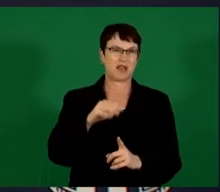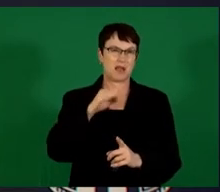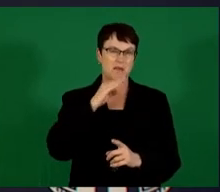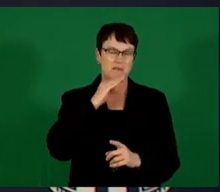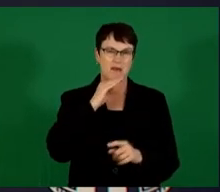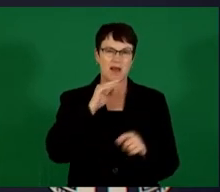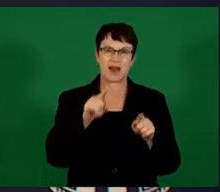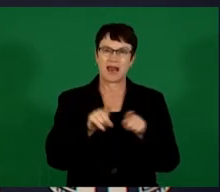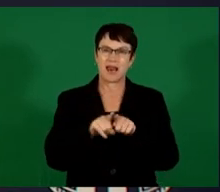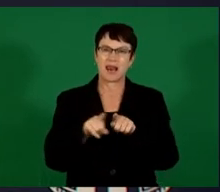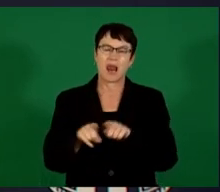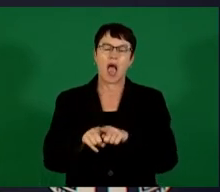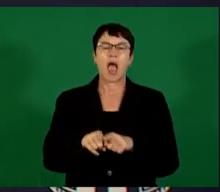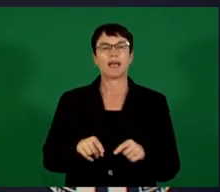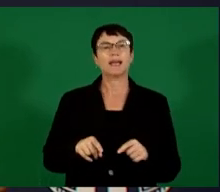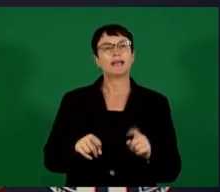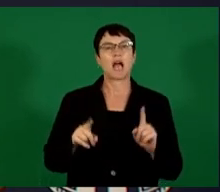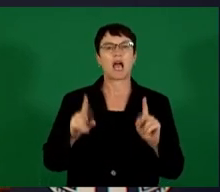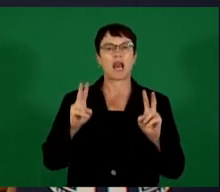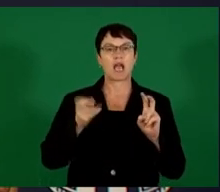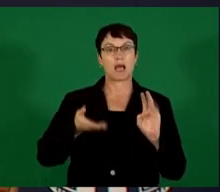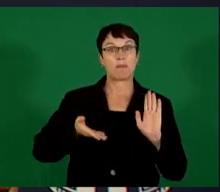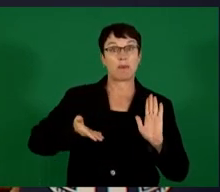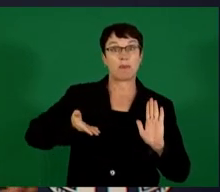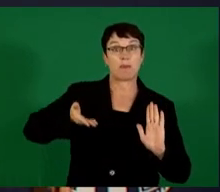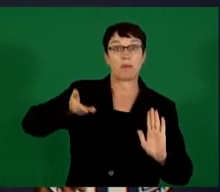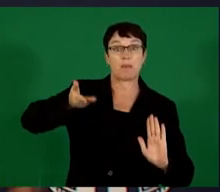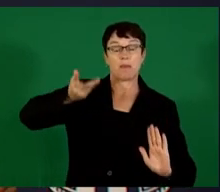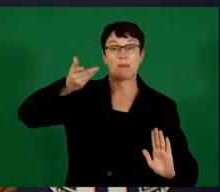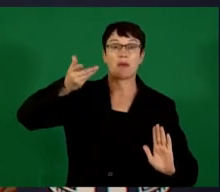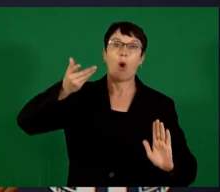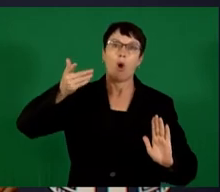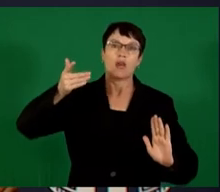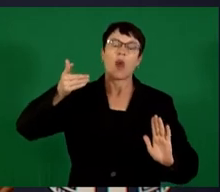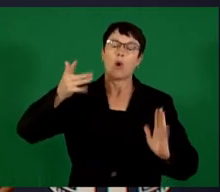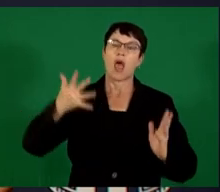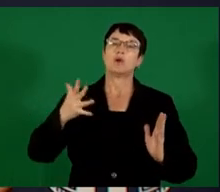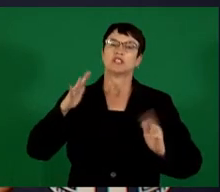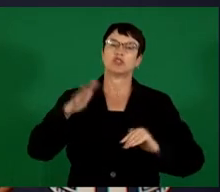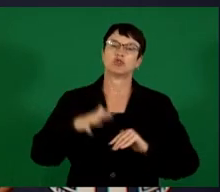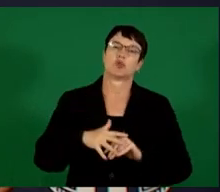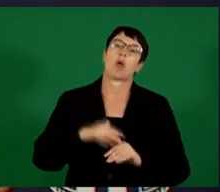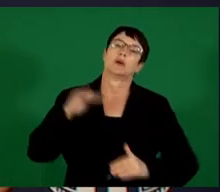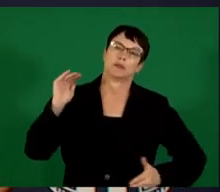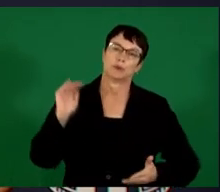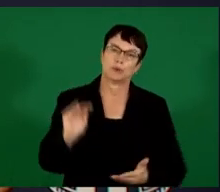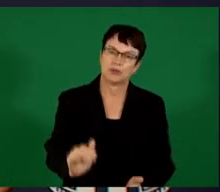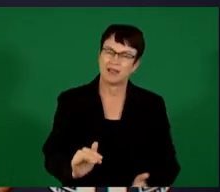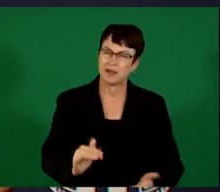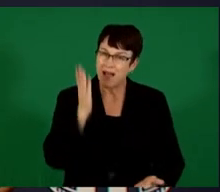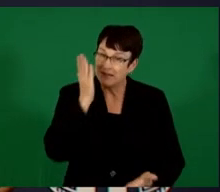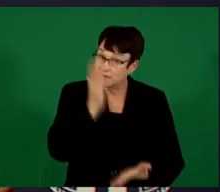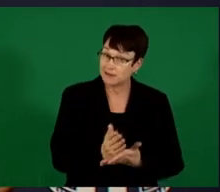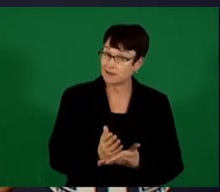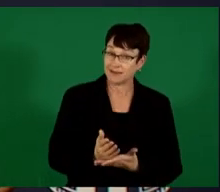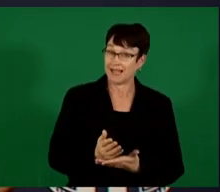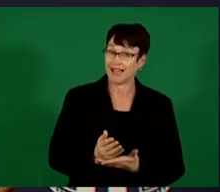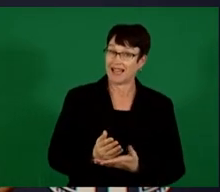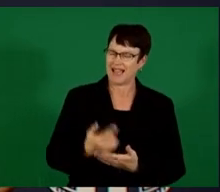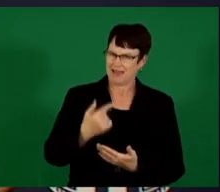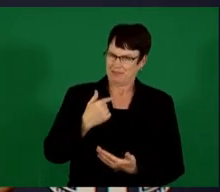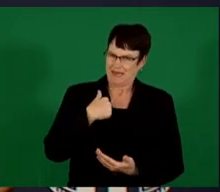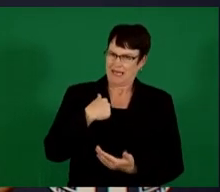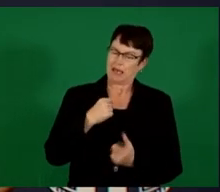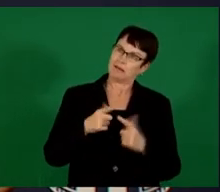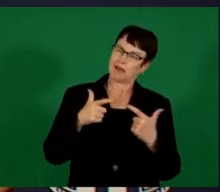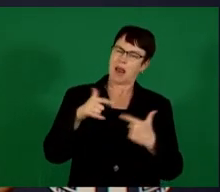foot off the pedal. You know, you never win as a central banker. That's where we started in 2021. We started with